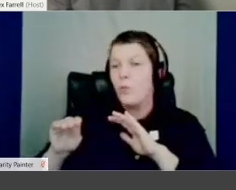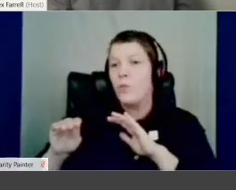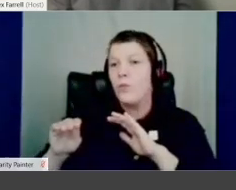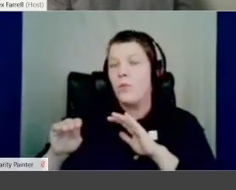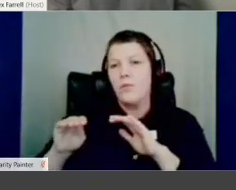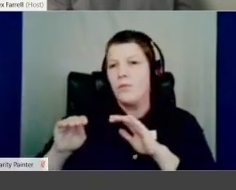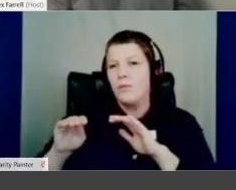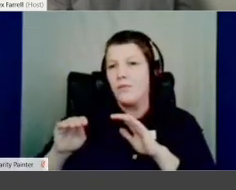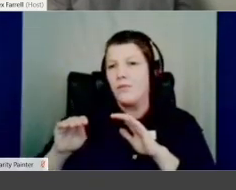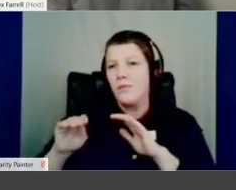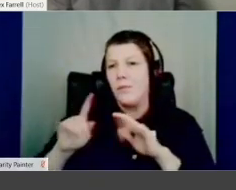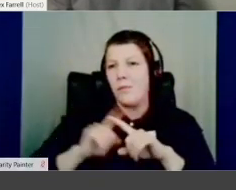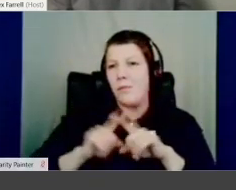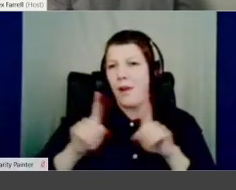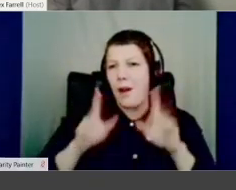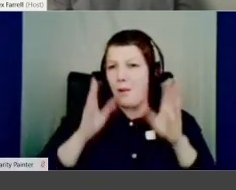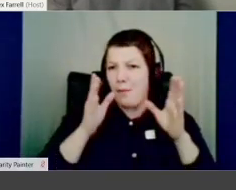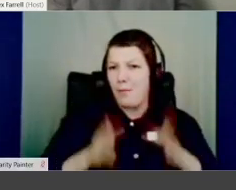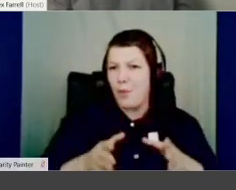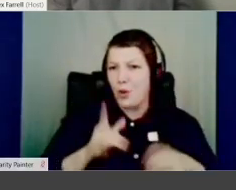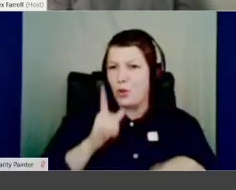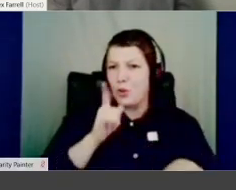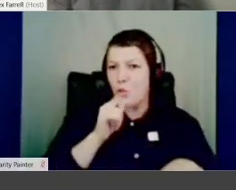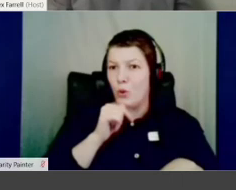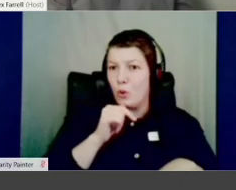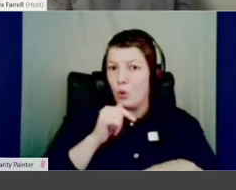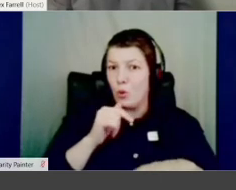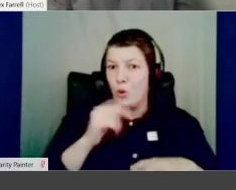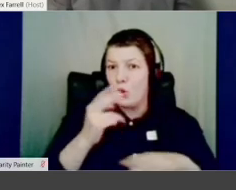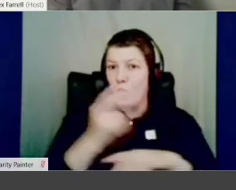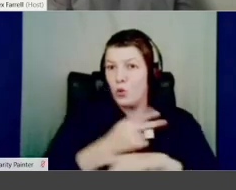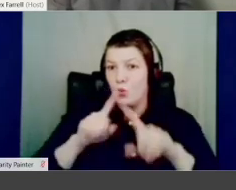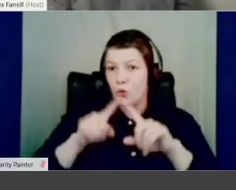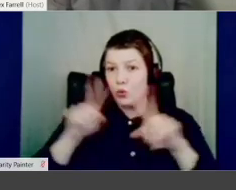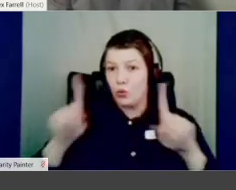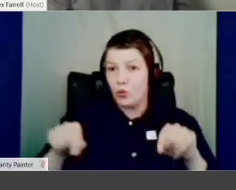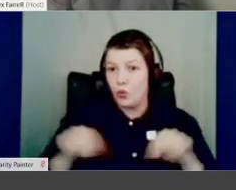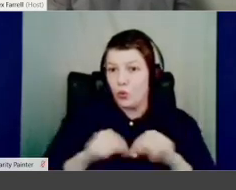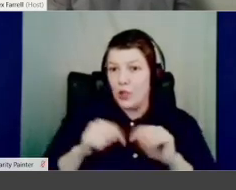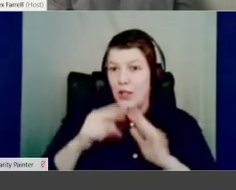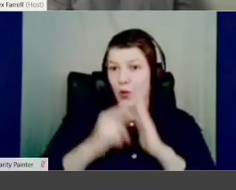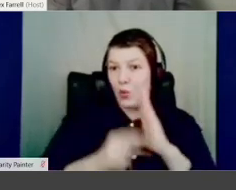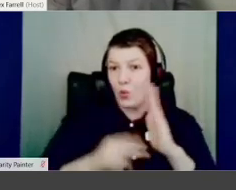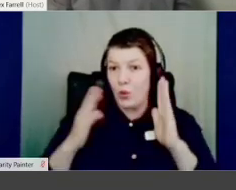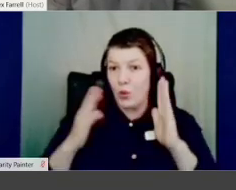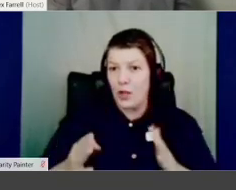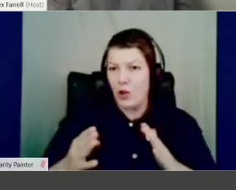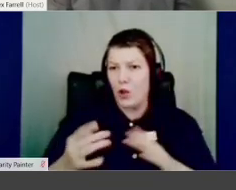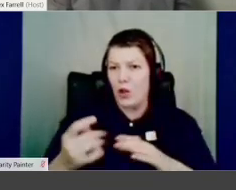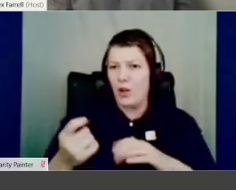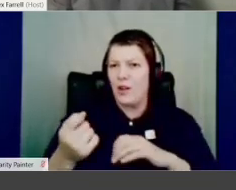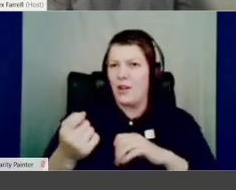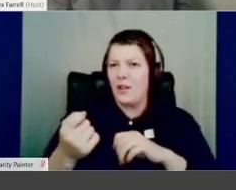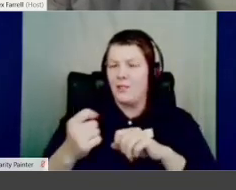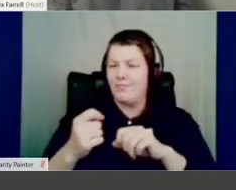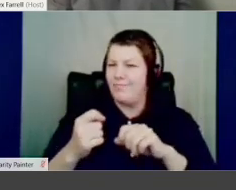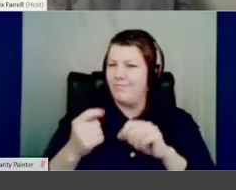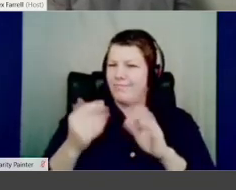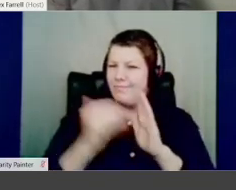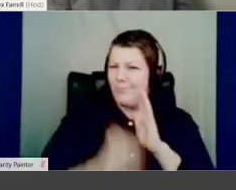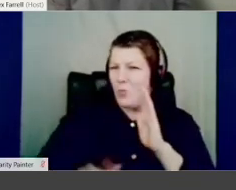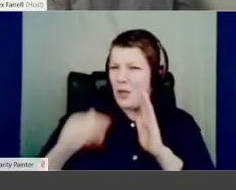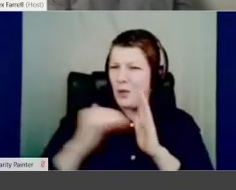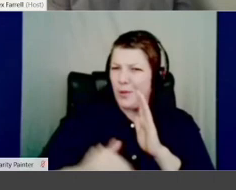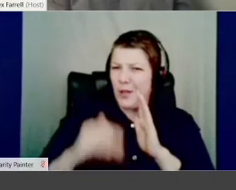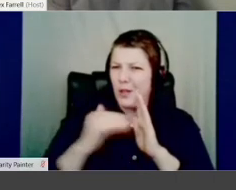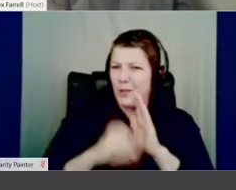repetitive text because it wasn't done correctly, and trying to solve for problems like that